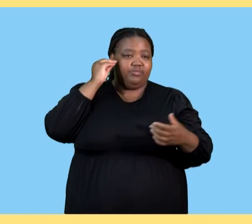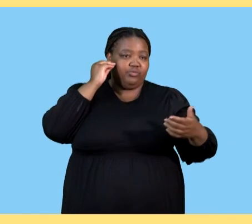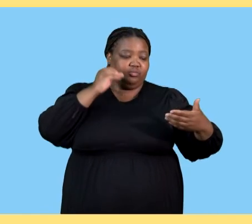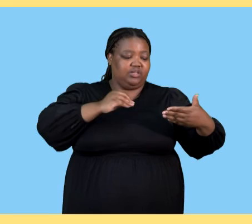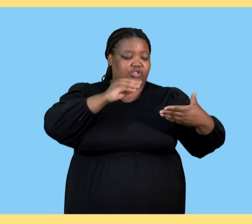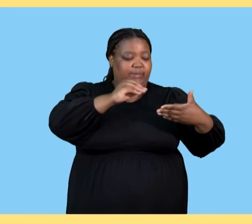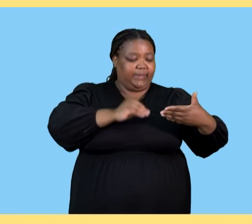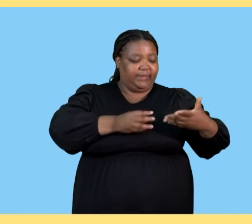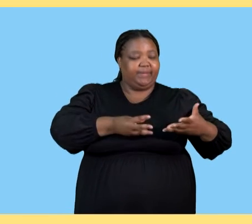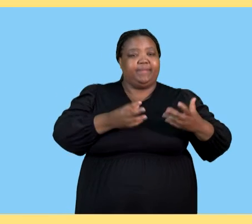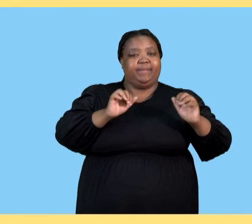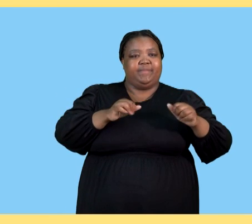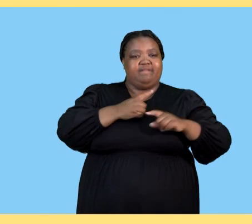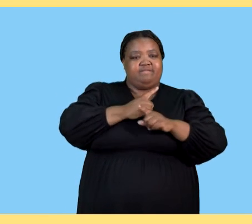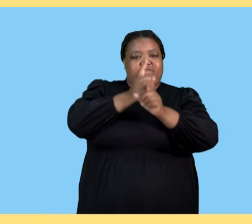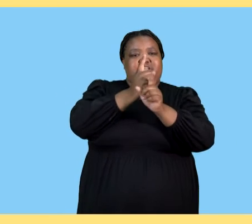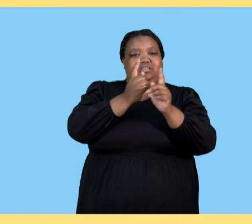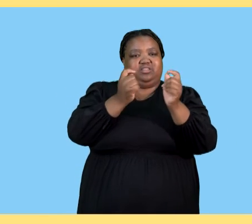from the information that we are given.